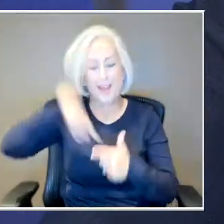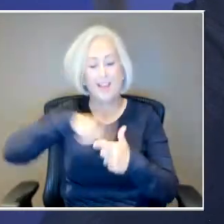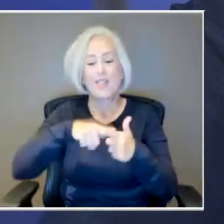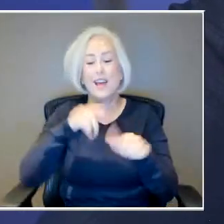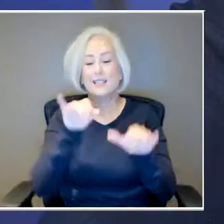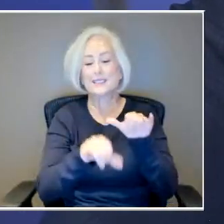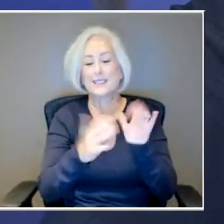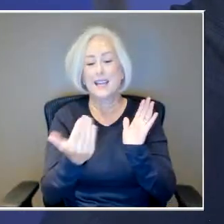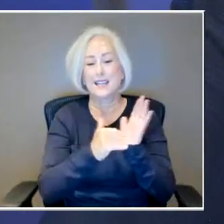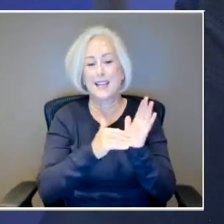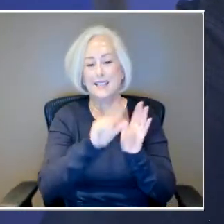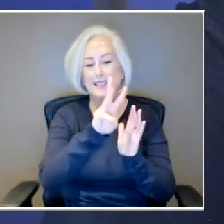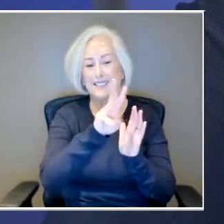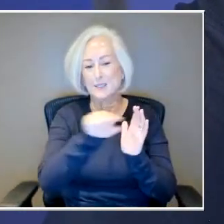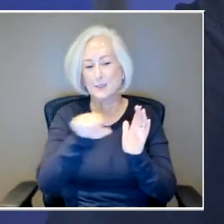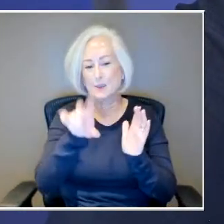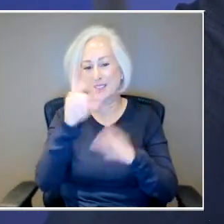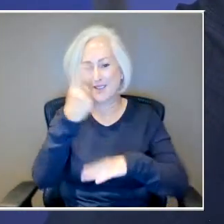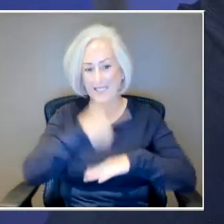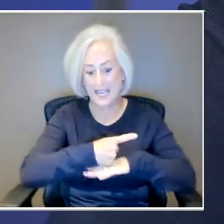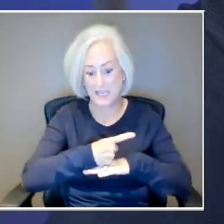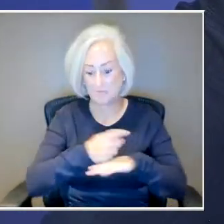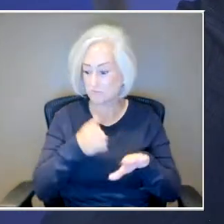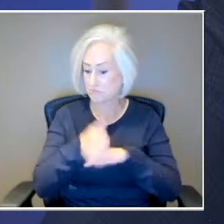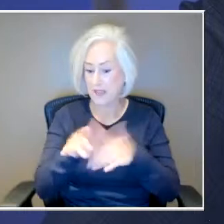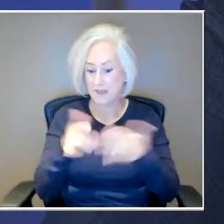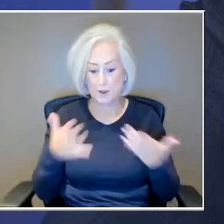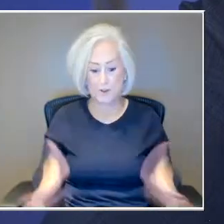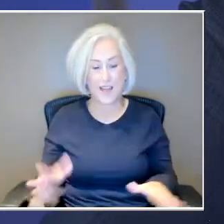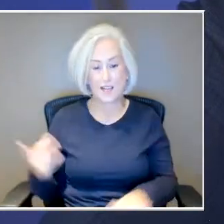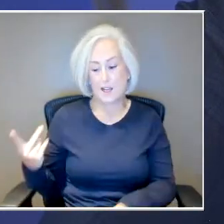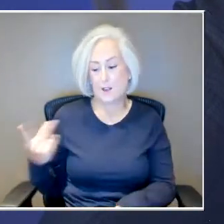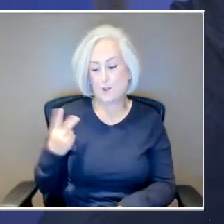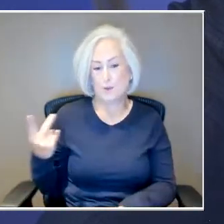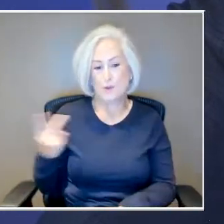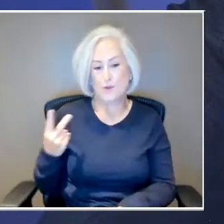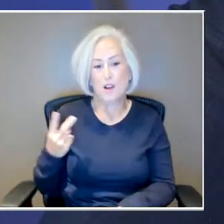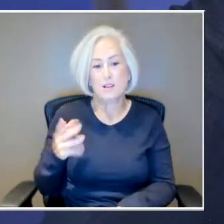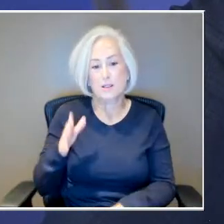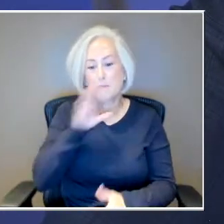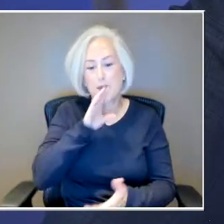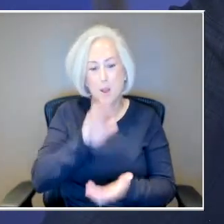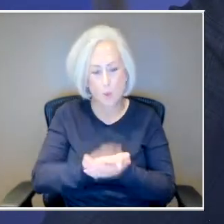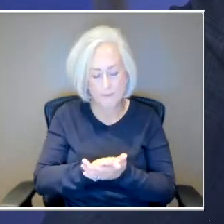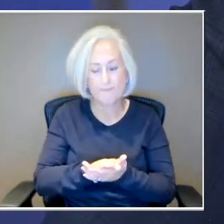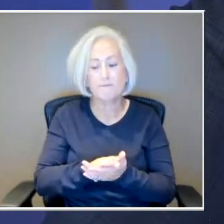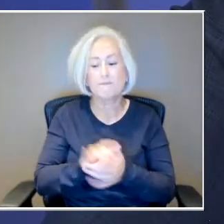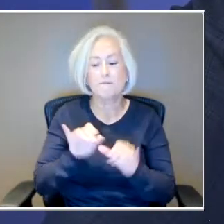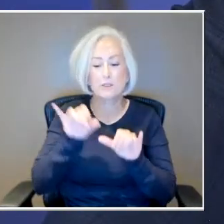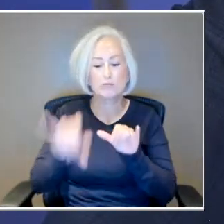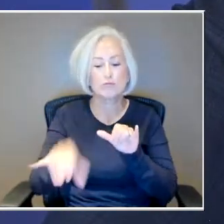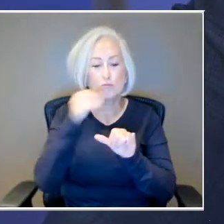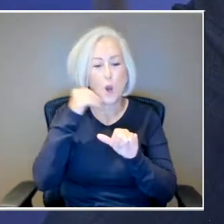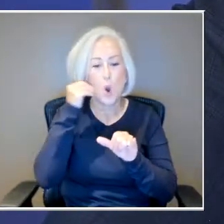that, my wife and I were kind of isolated for 30 days,